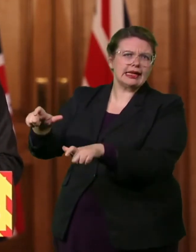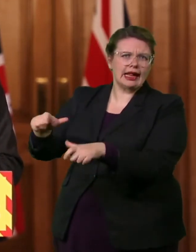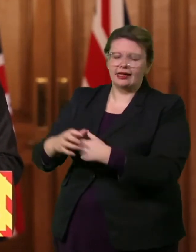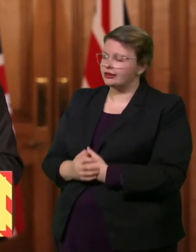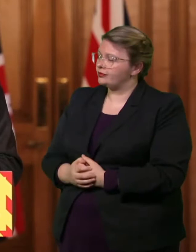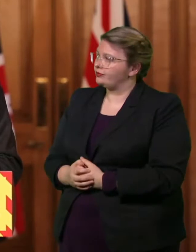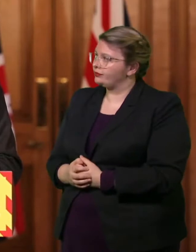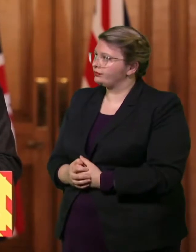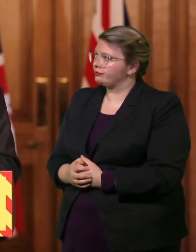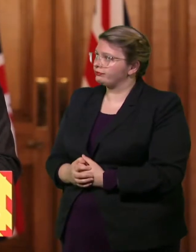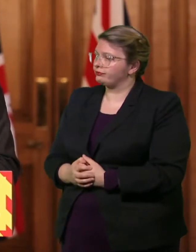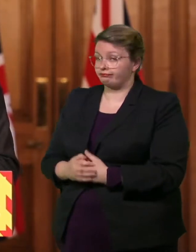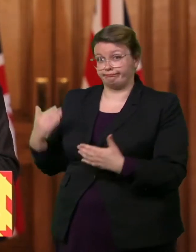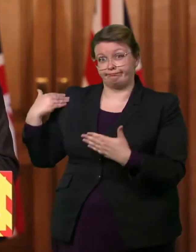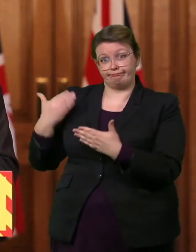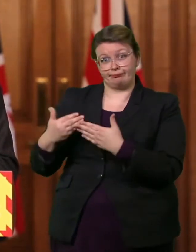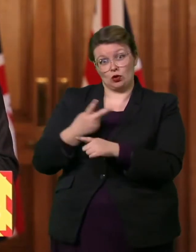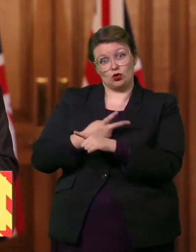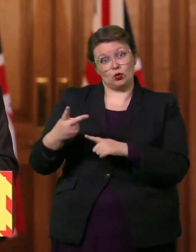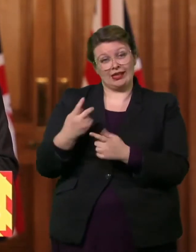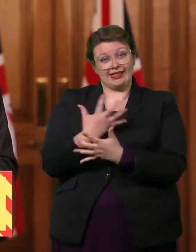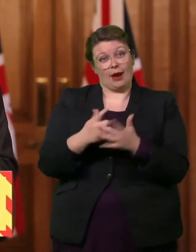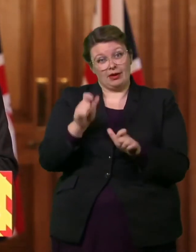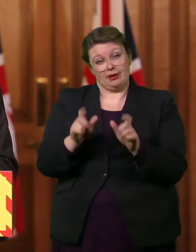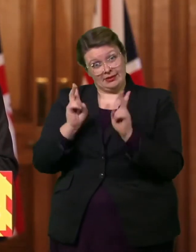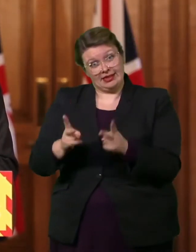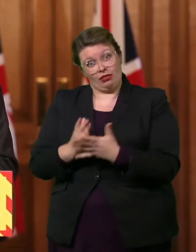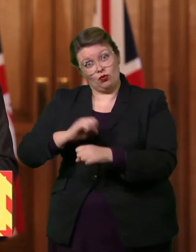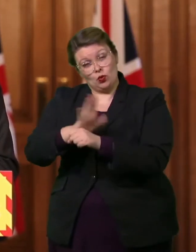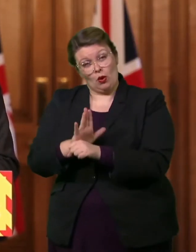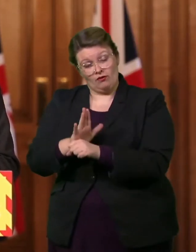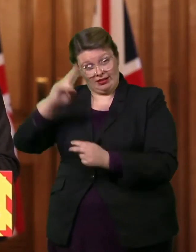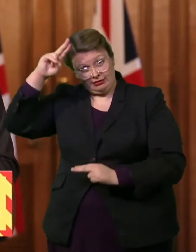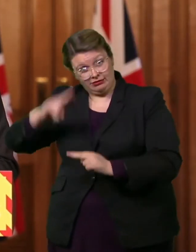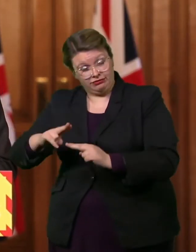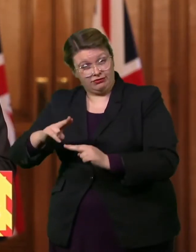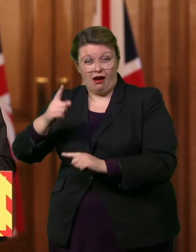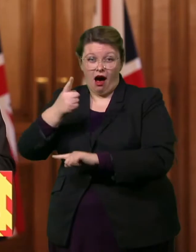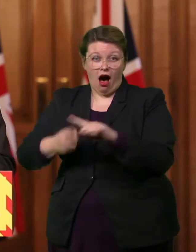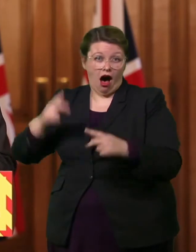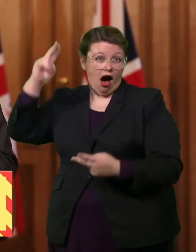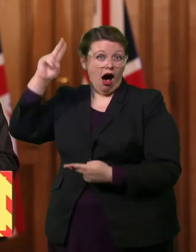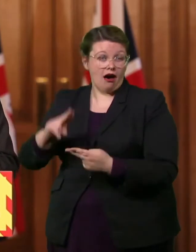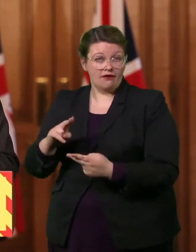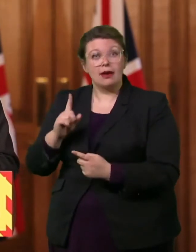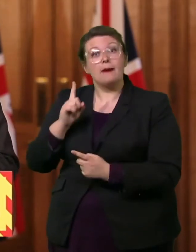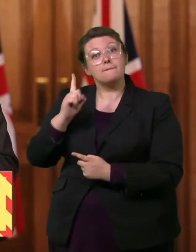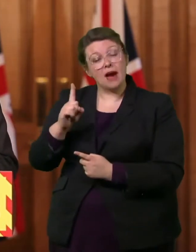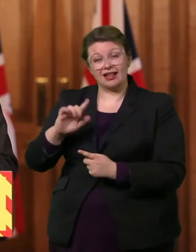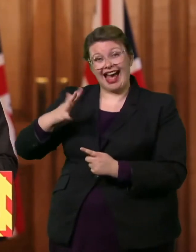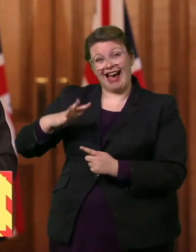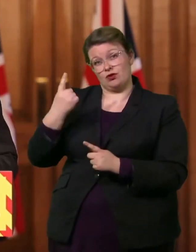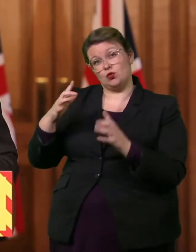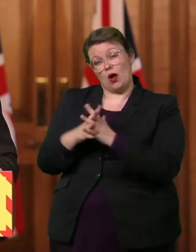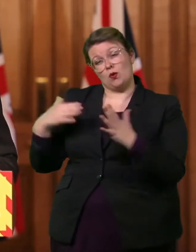fortnight, but 380 deaths were reported each day on average over the last week, and that